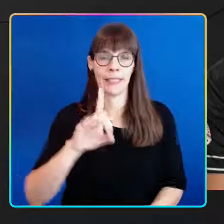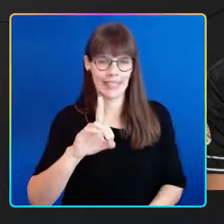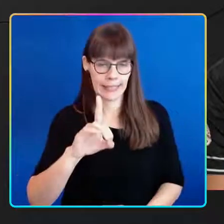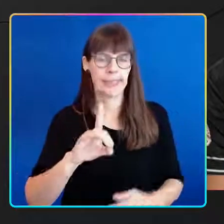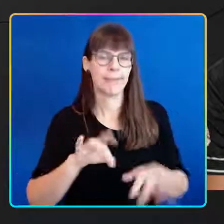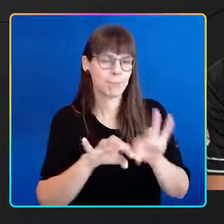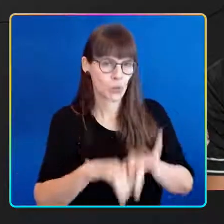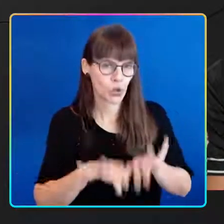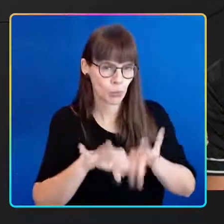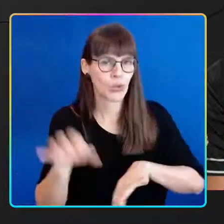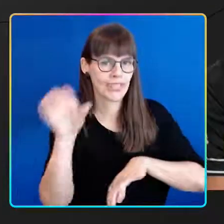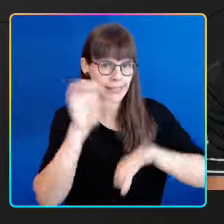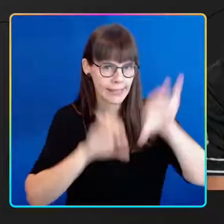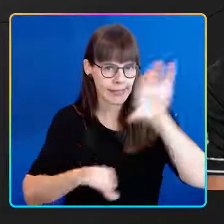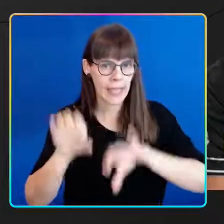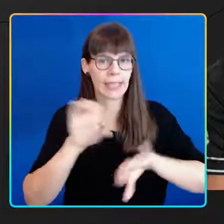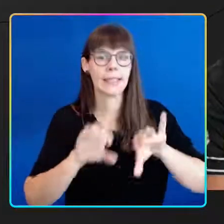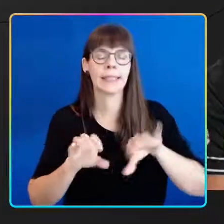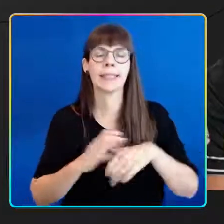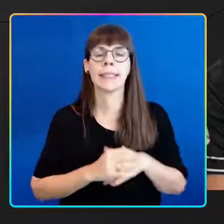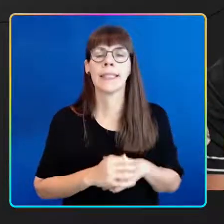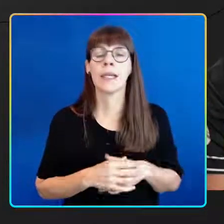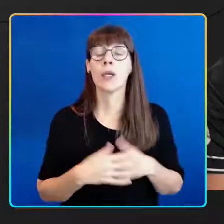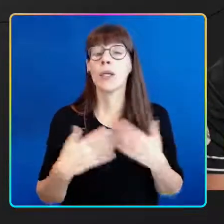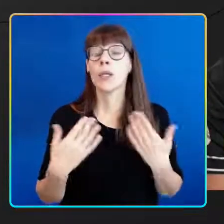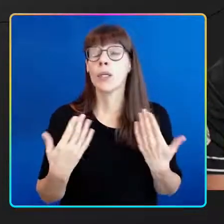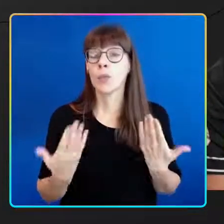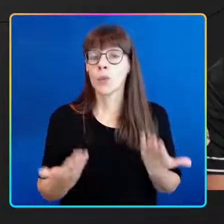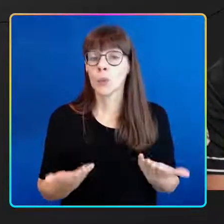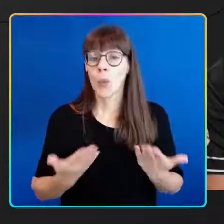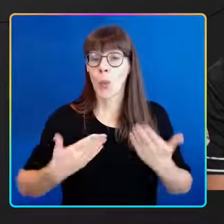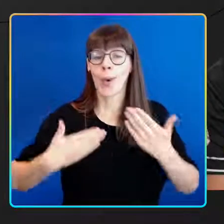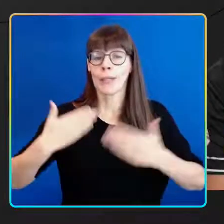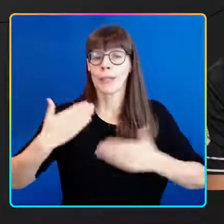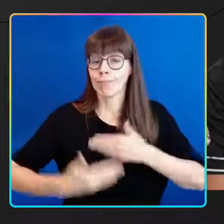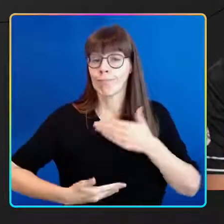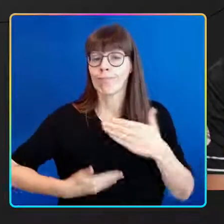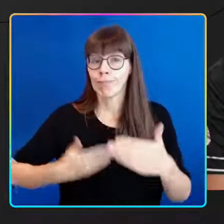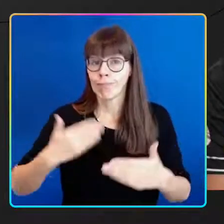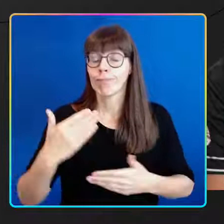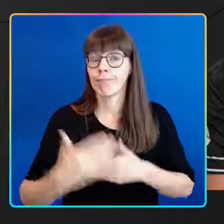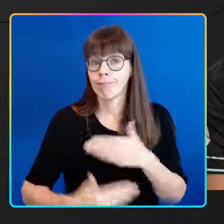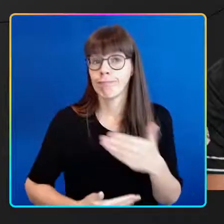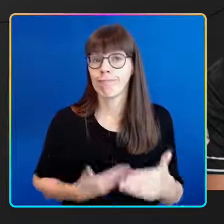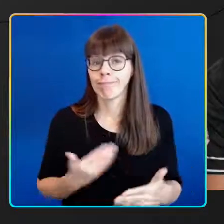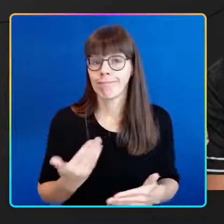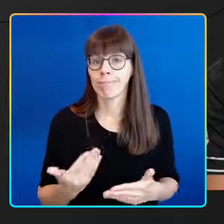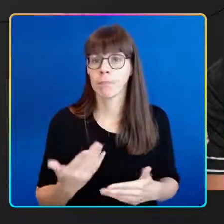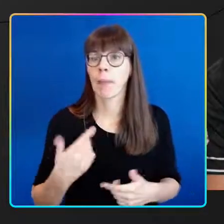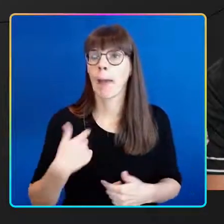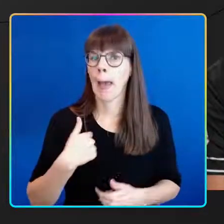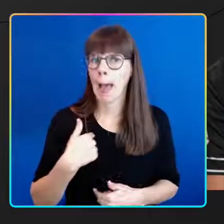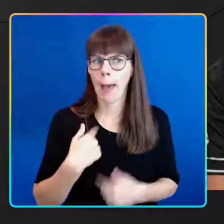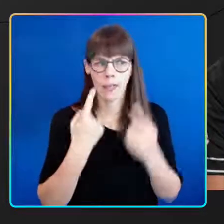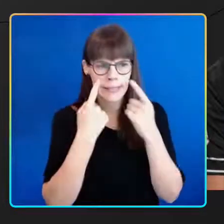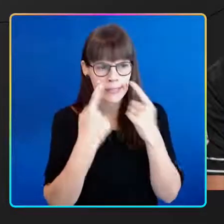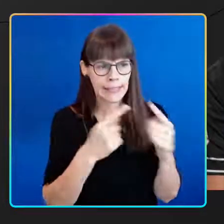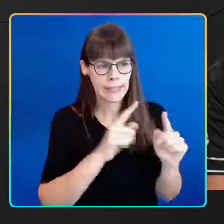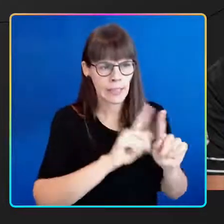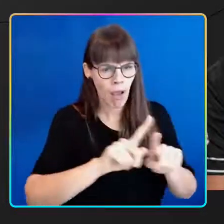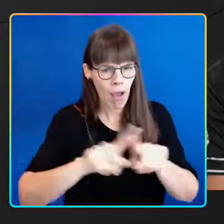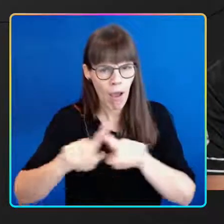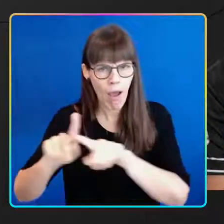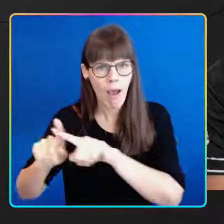was related to parallel computing. And then I was able to see different things.